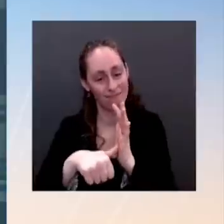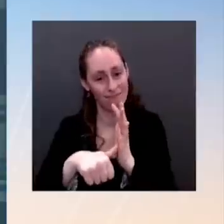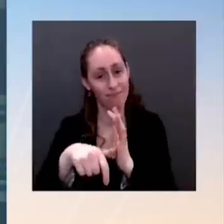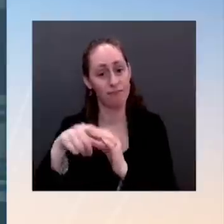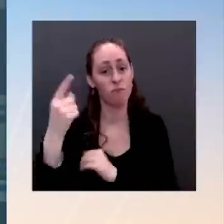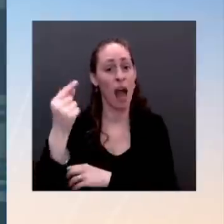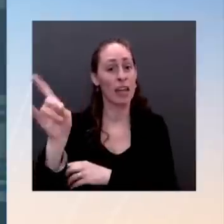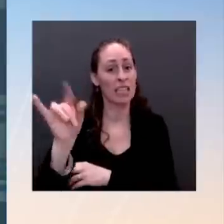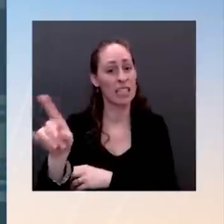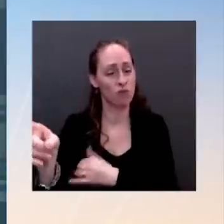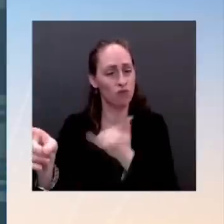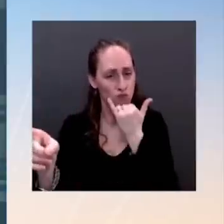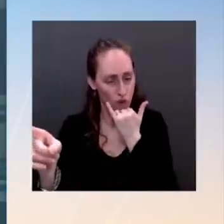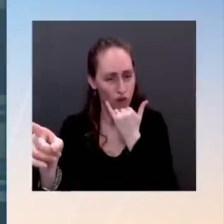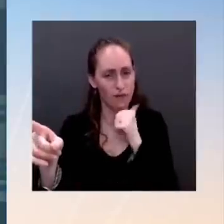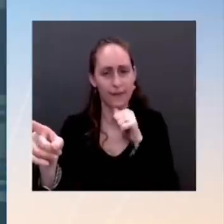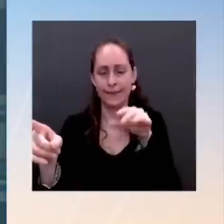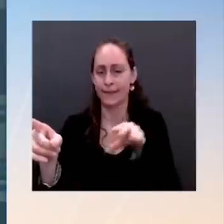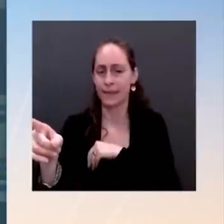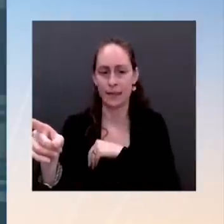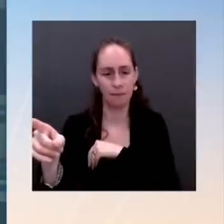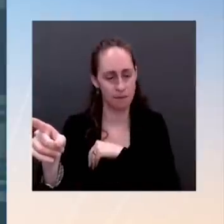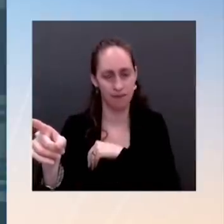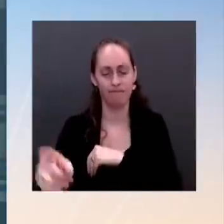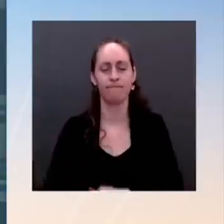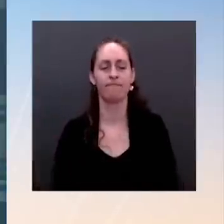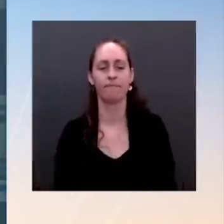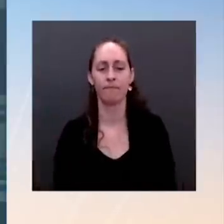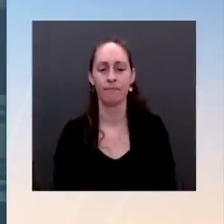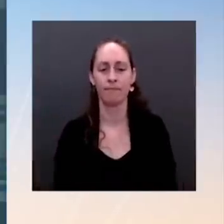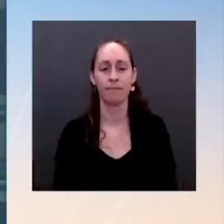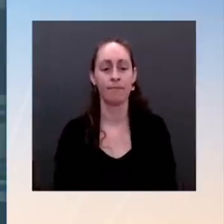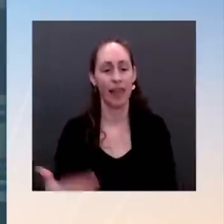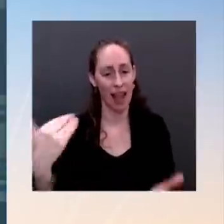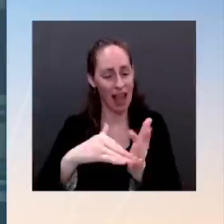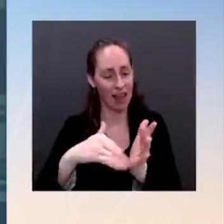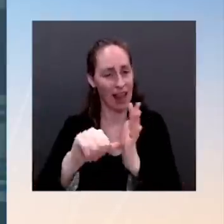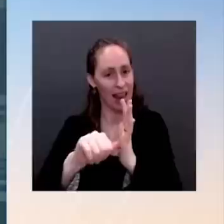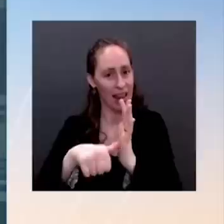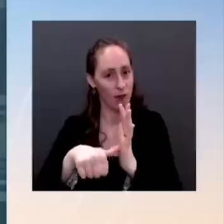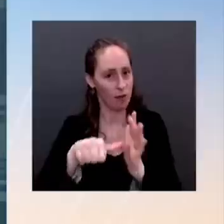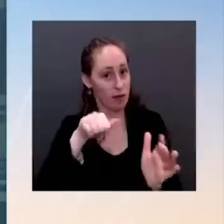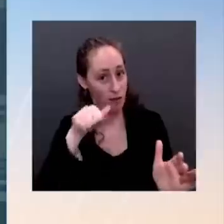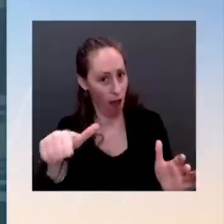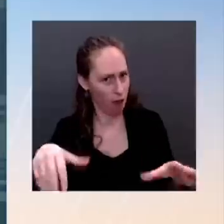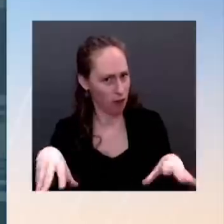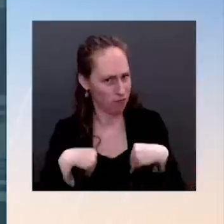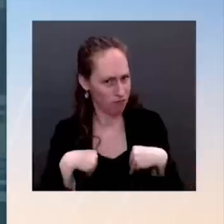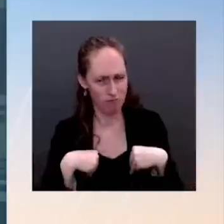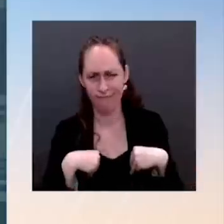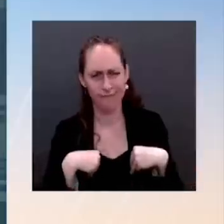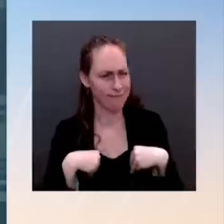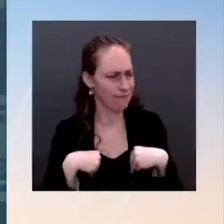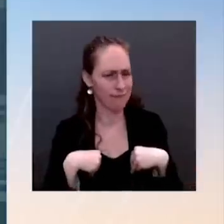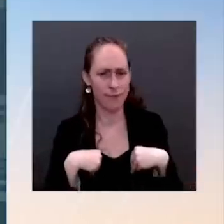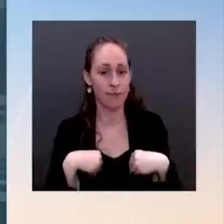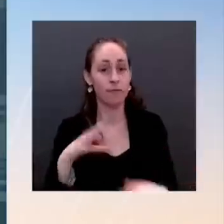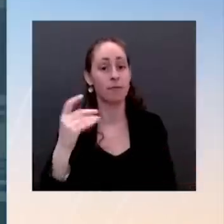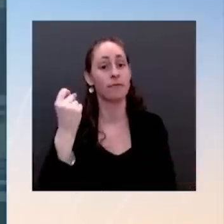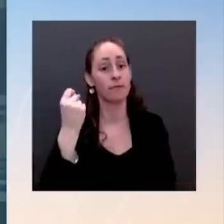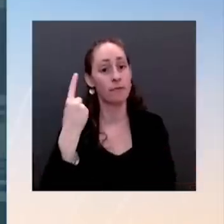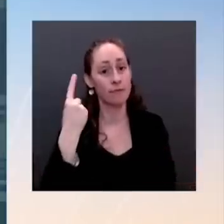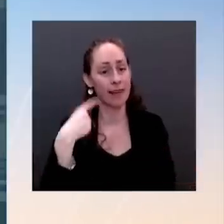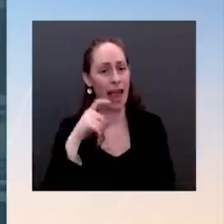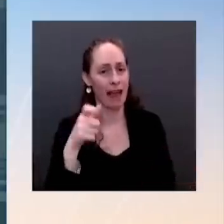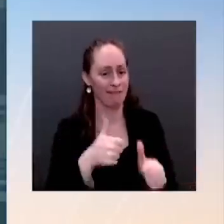about that. But there is now a process in place that was not in place at the time to evaluate and determine what the next step, the steps should be